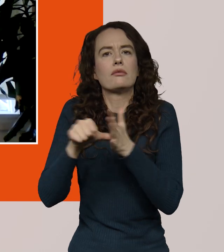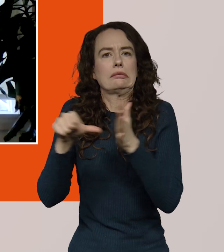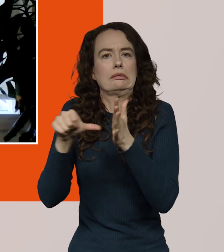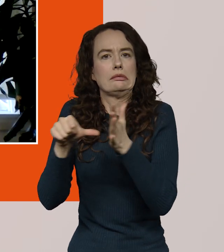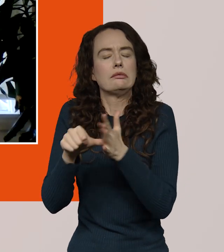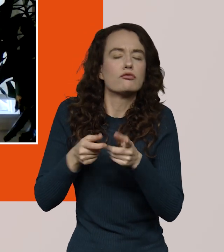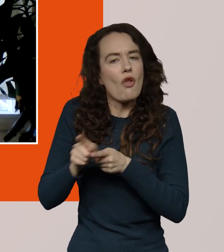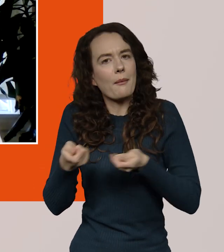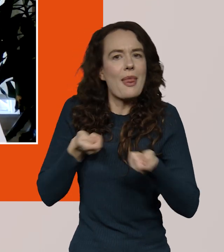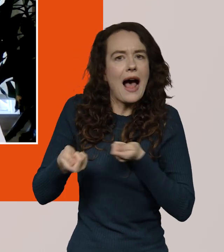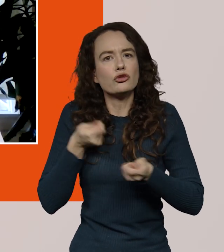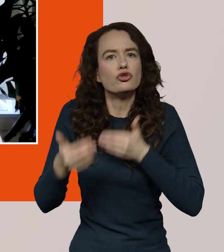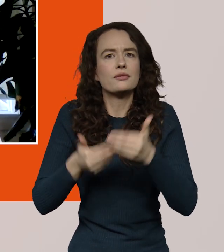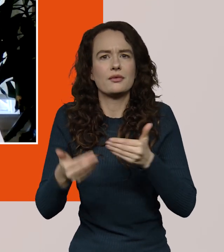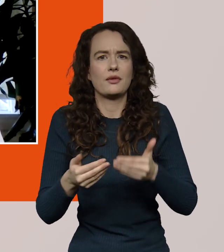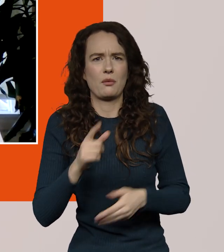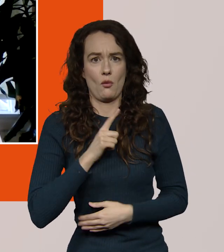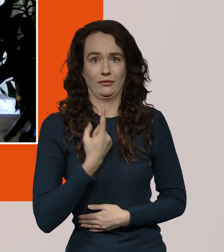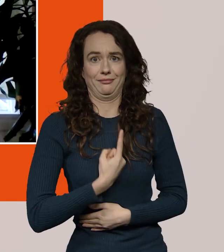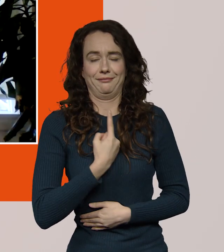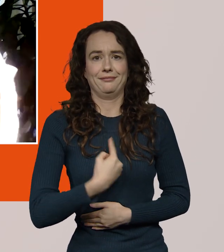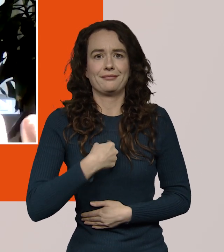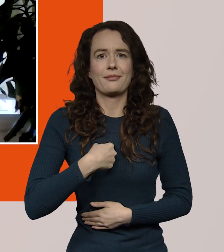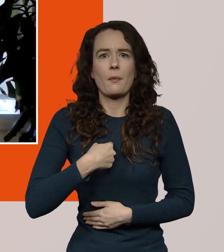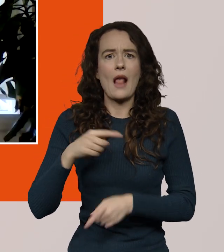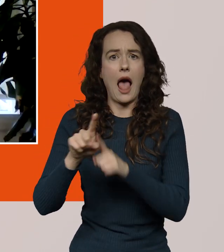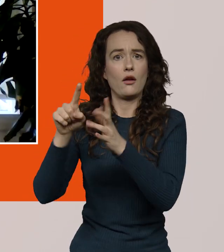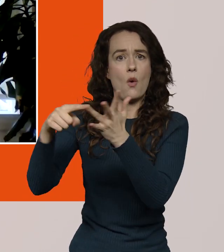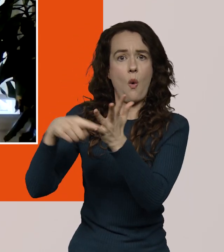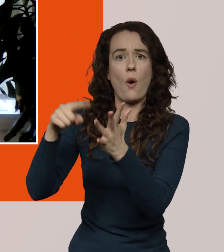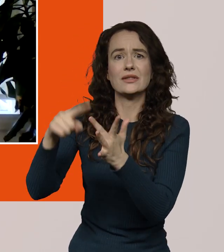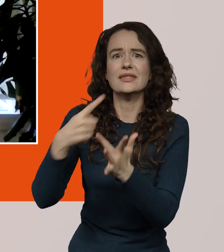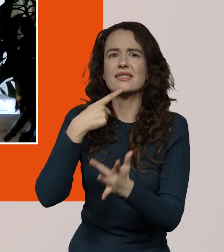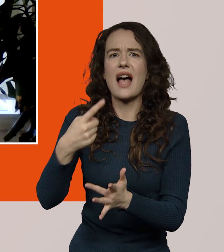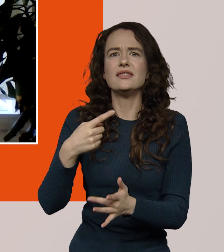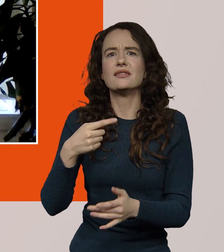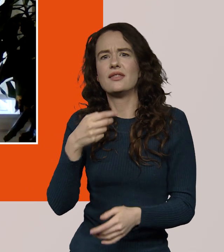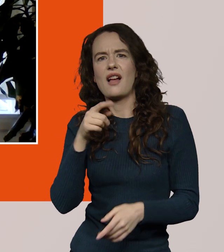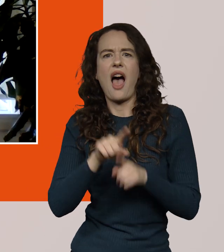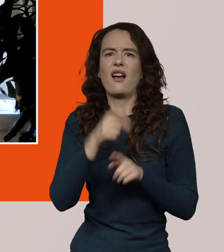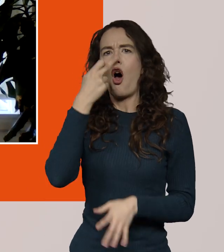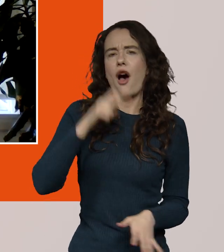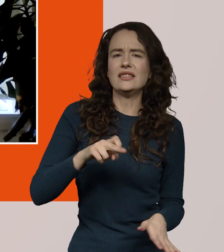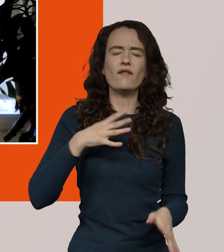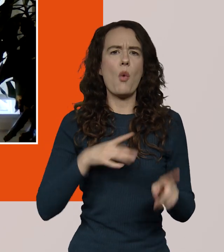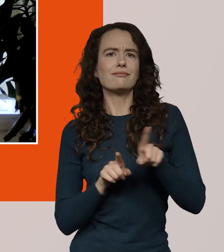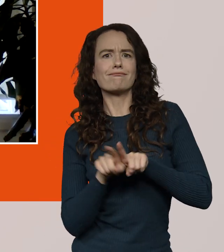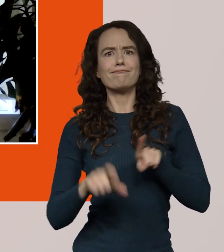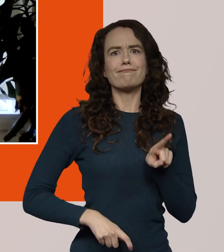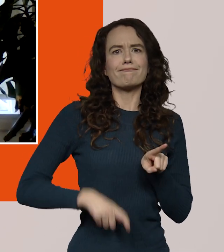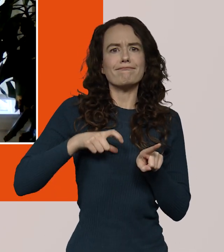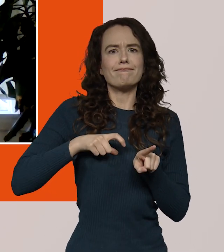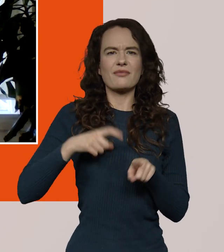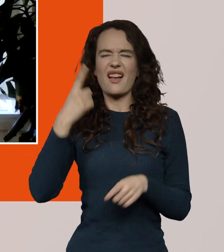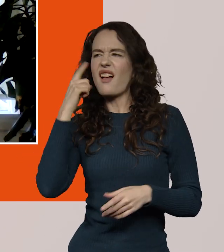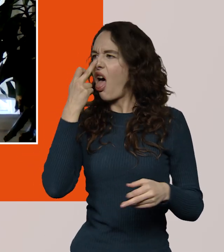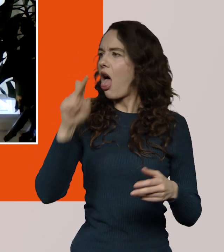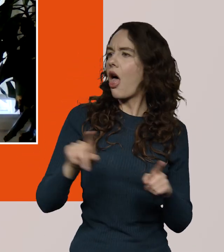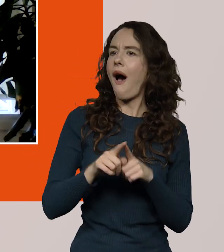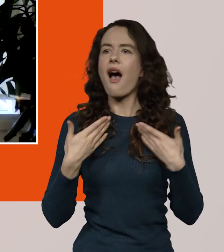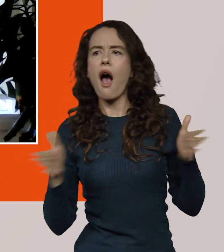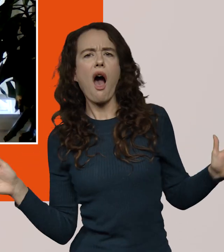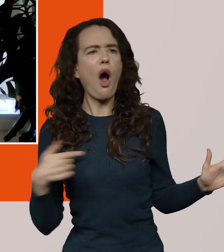I think my goal is almost the same as Makaraga's. Maybe I'm the one who needs tips as well. I